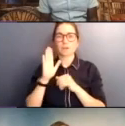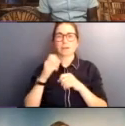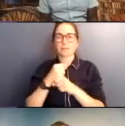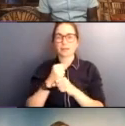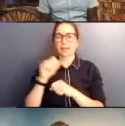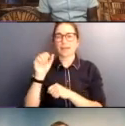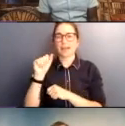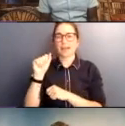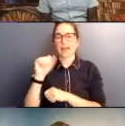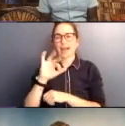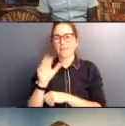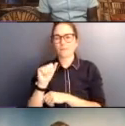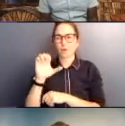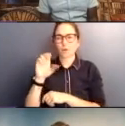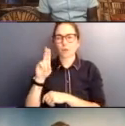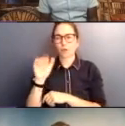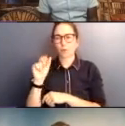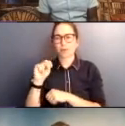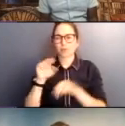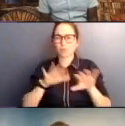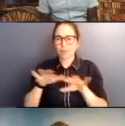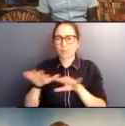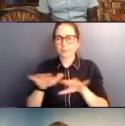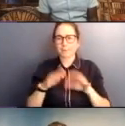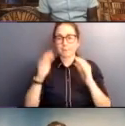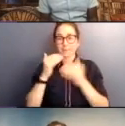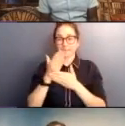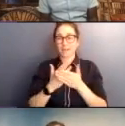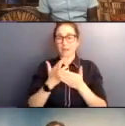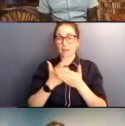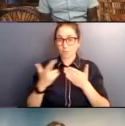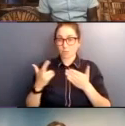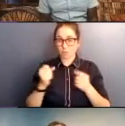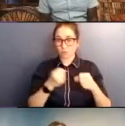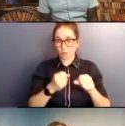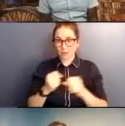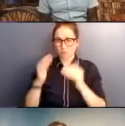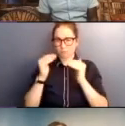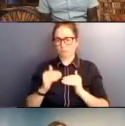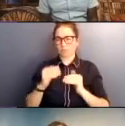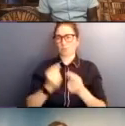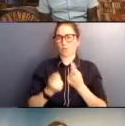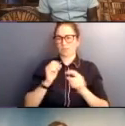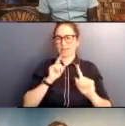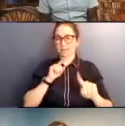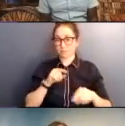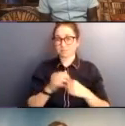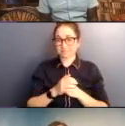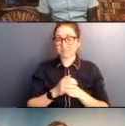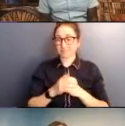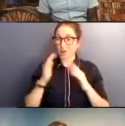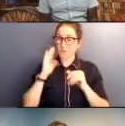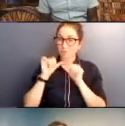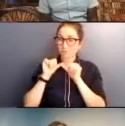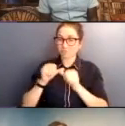rhythms. Then we have resources and strategies and a moment for Q&A. So we hope you stick around and